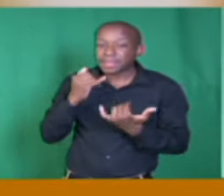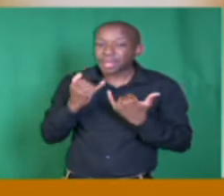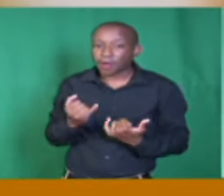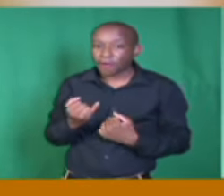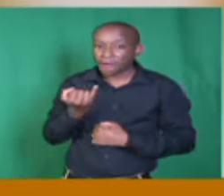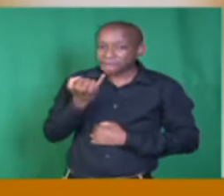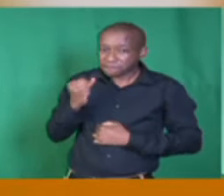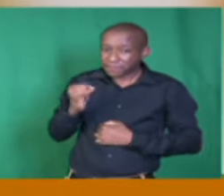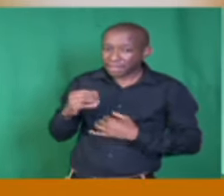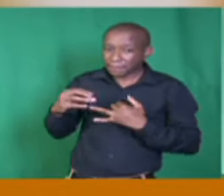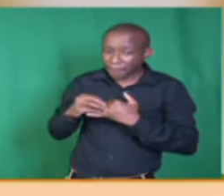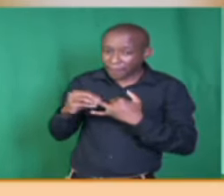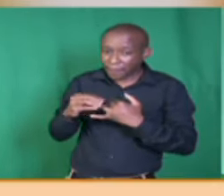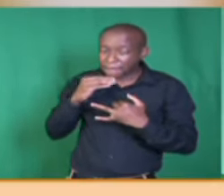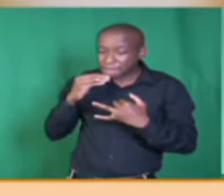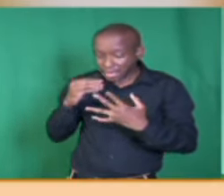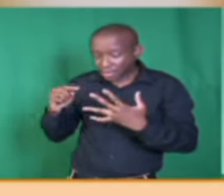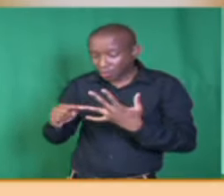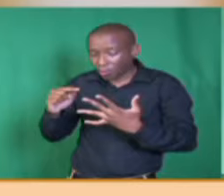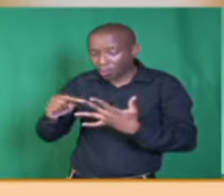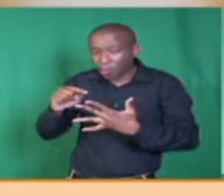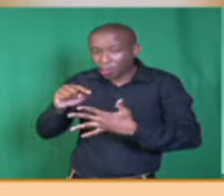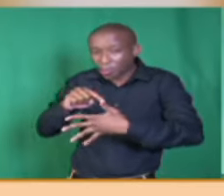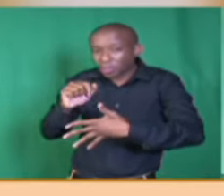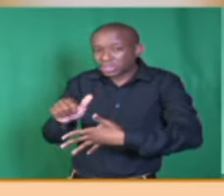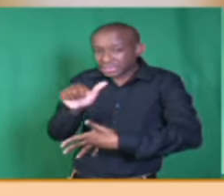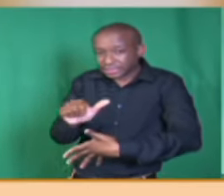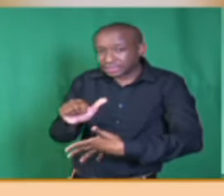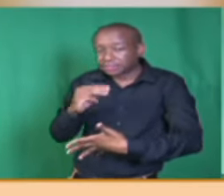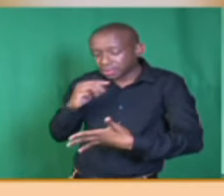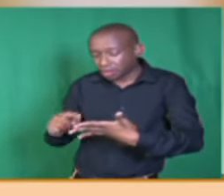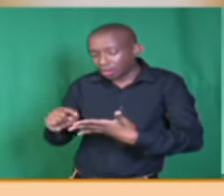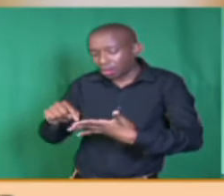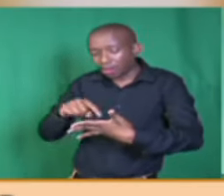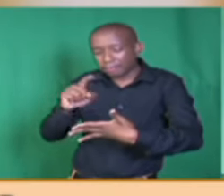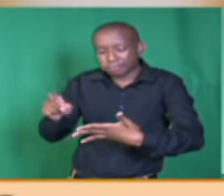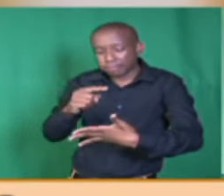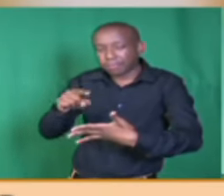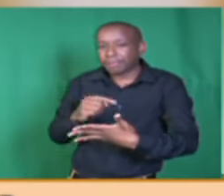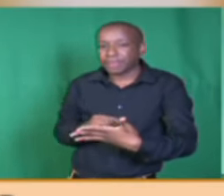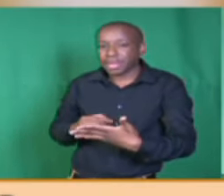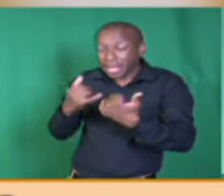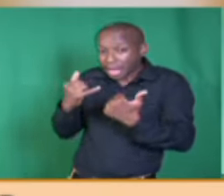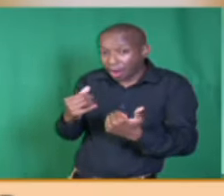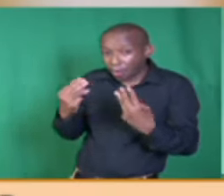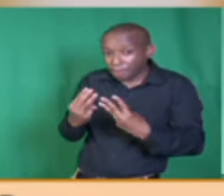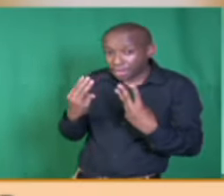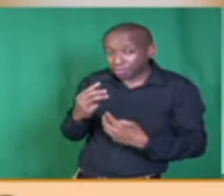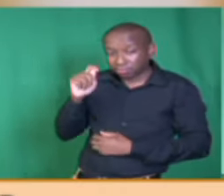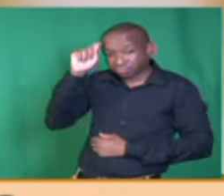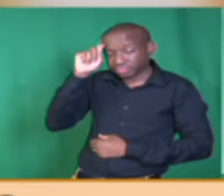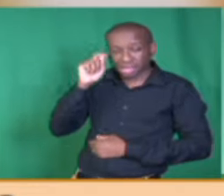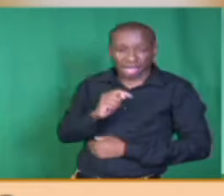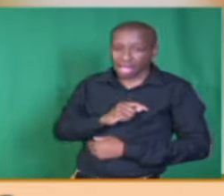that Jesus Christ is saying the next six marriages were invalid. And then the people will then begin to question